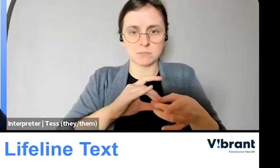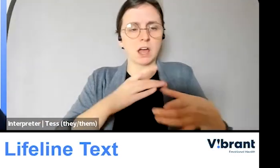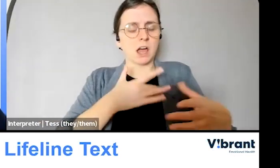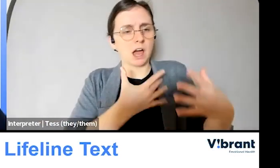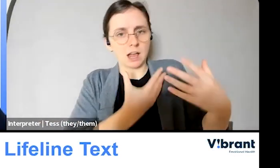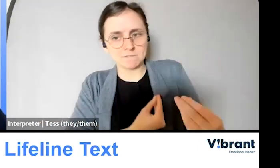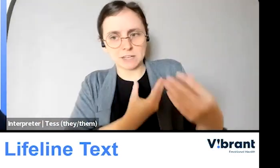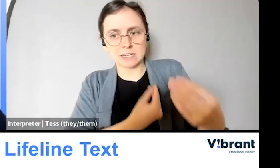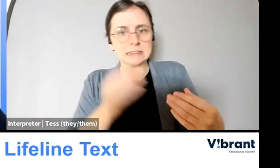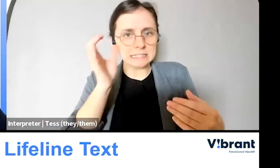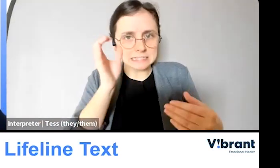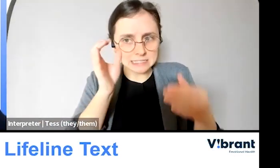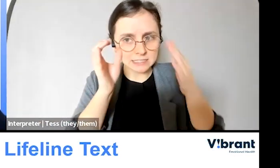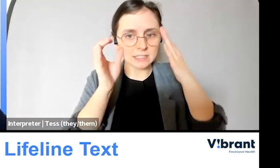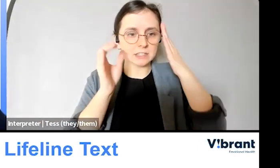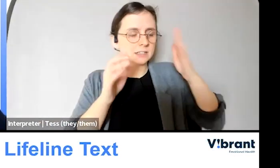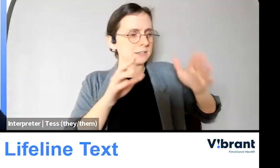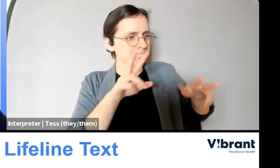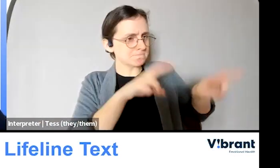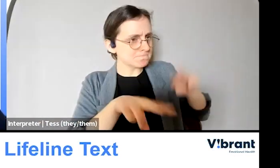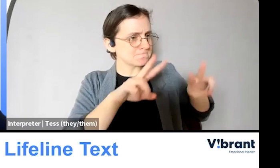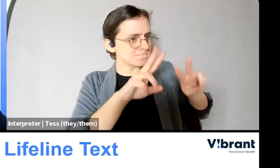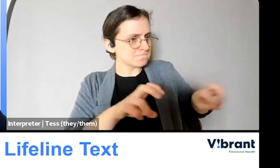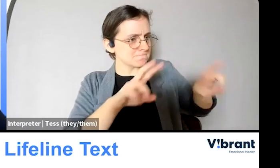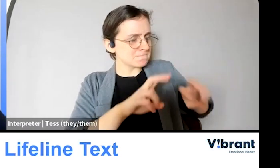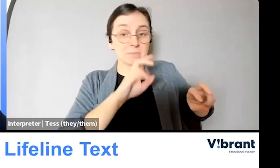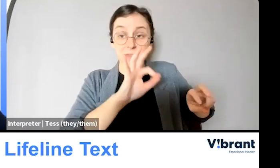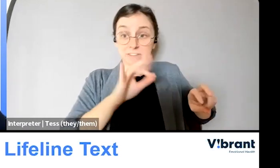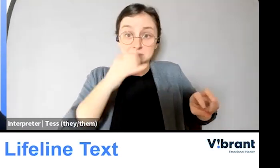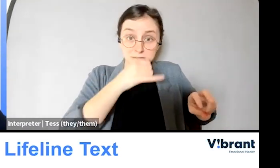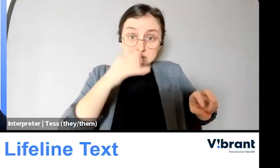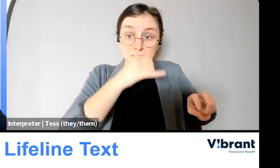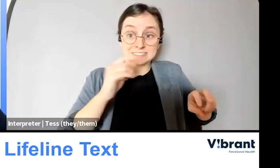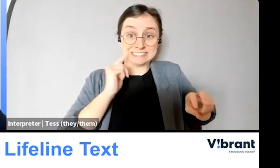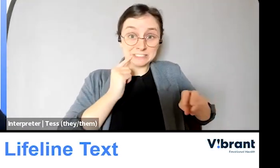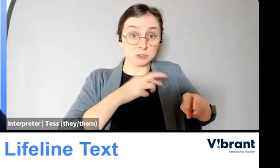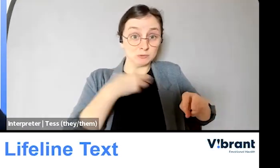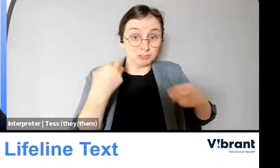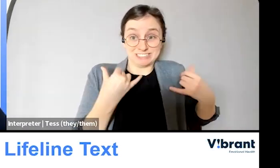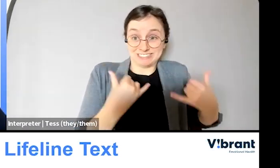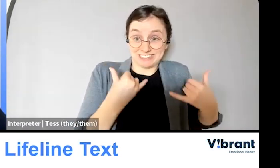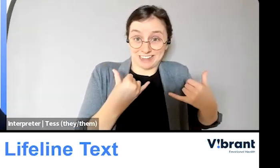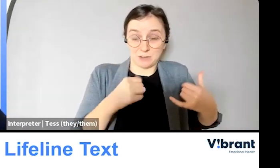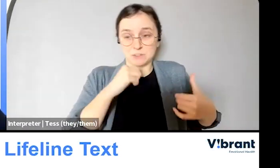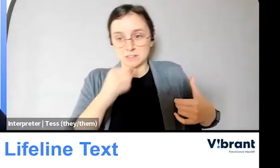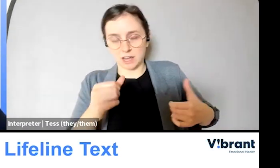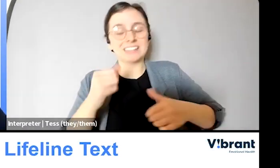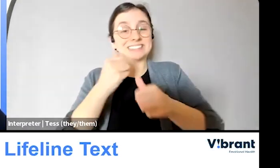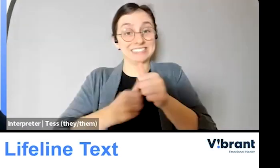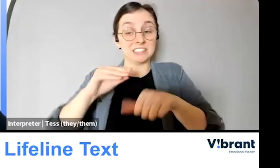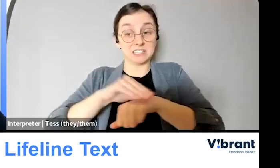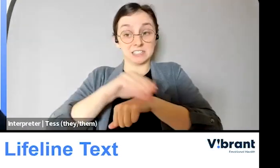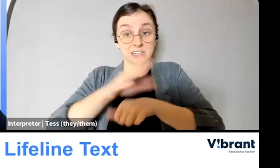listening, assessing if they're at immediate risk. All crisis counselors ask if a person is thinking